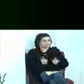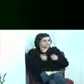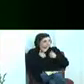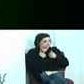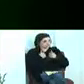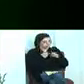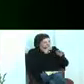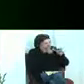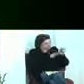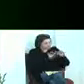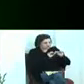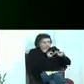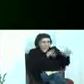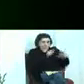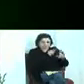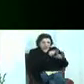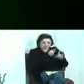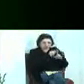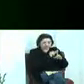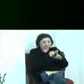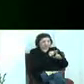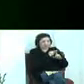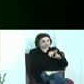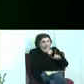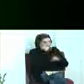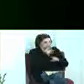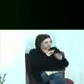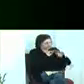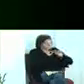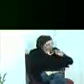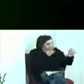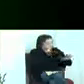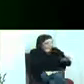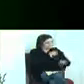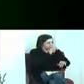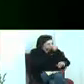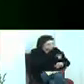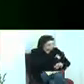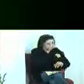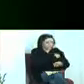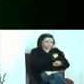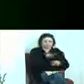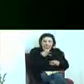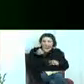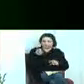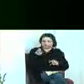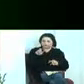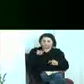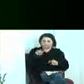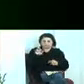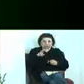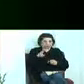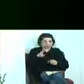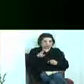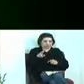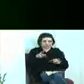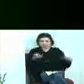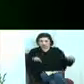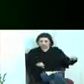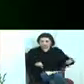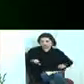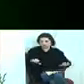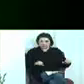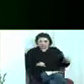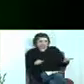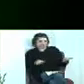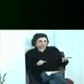it. But Peter grabbed him in protest. Turning and seeing his disciples wavering, wondering